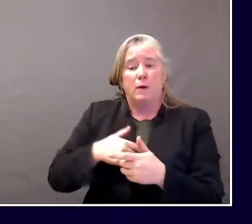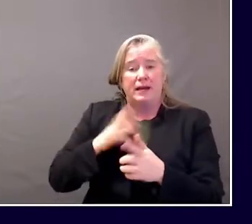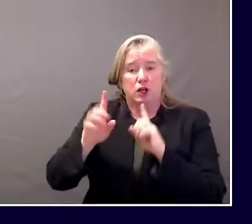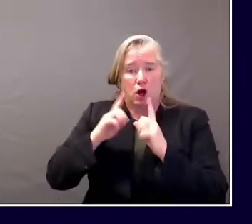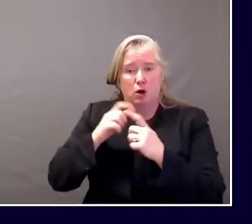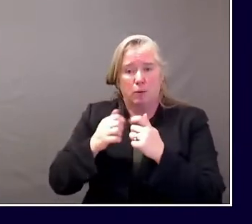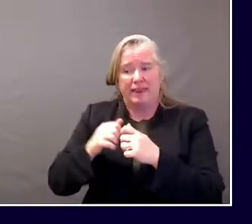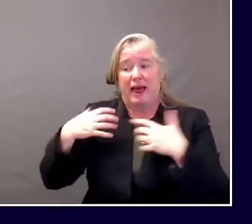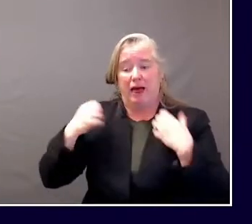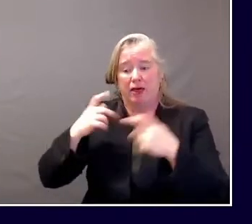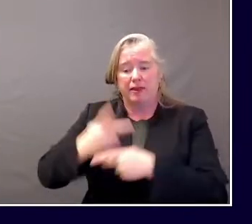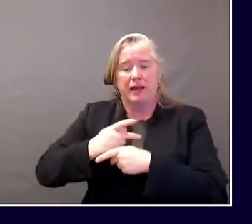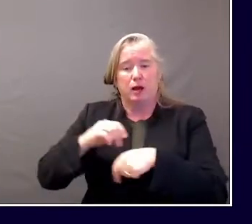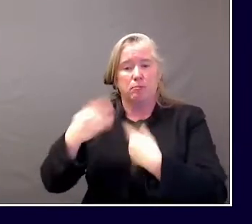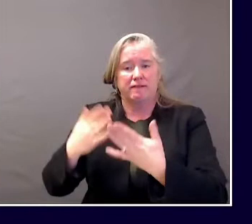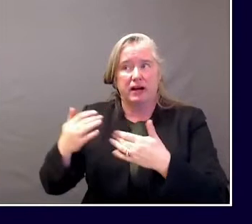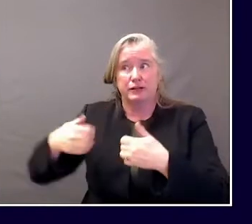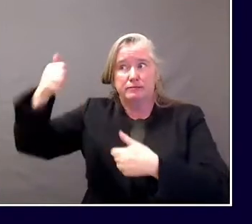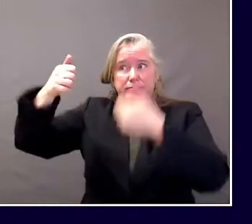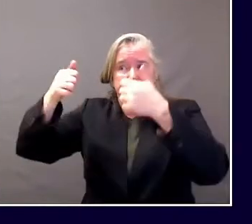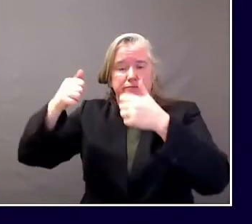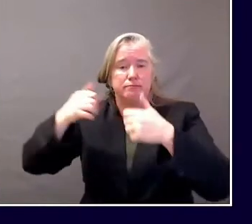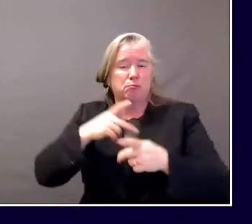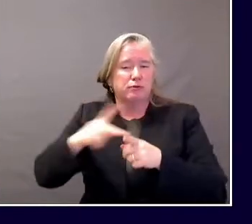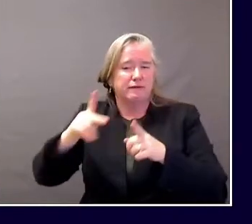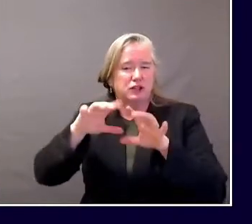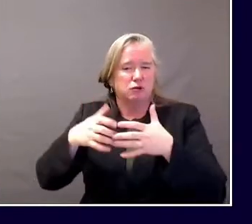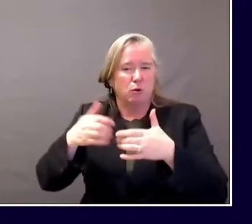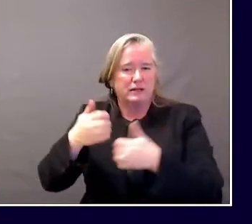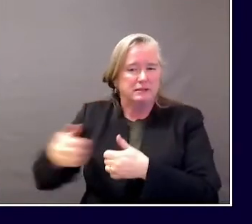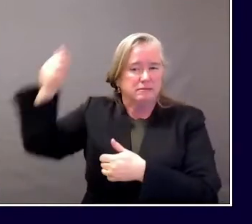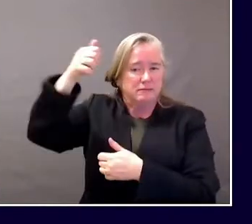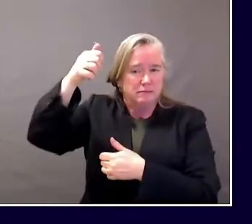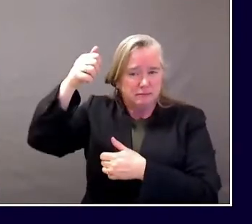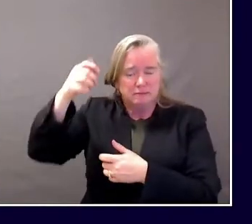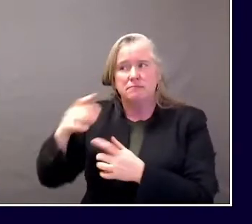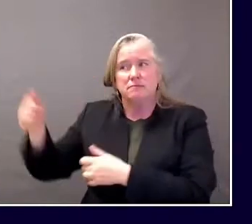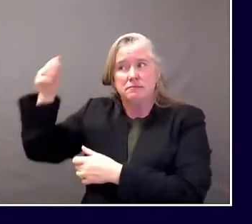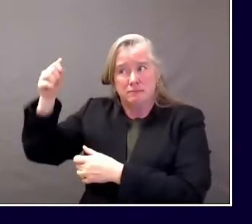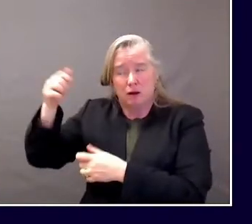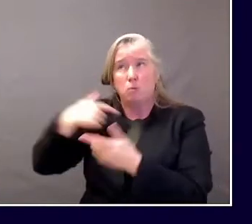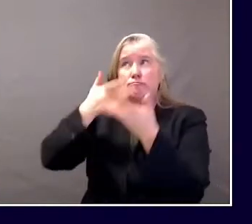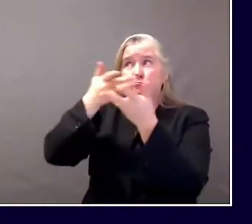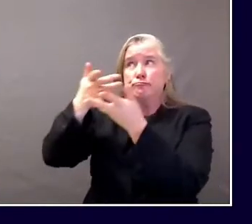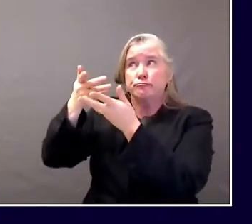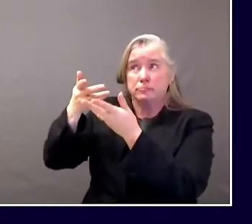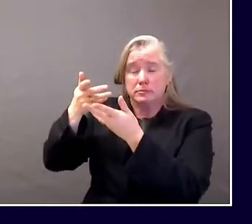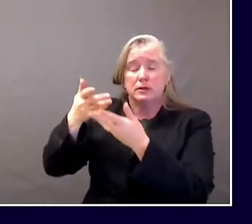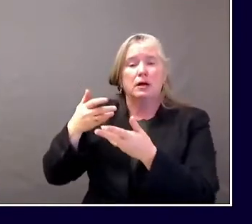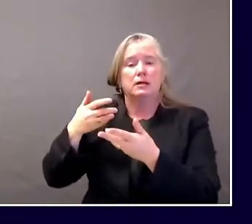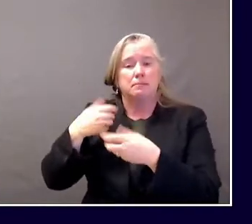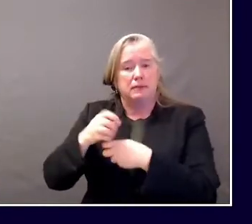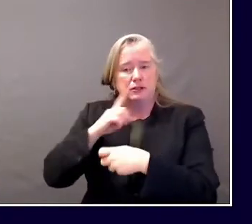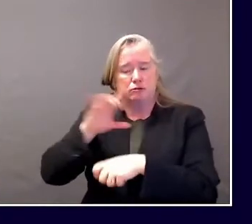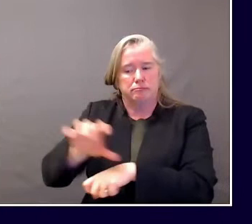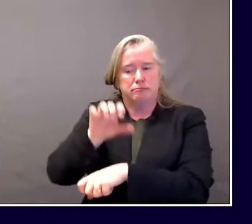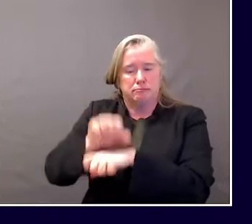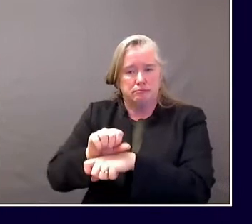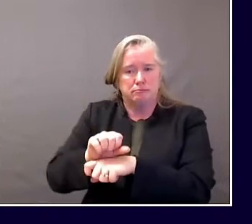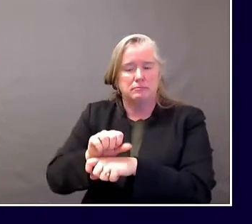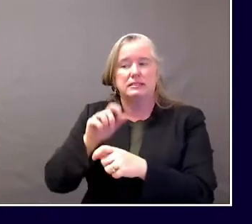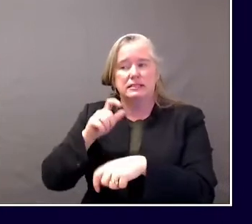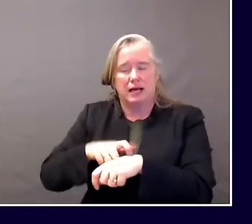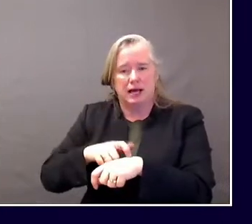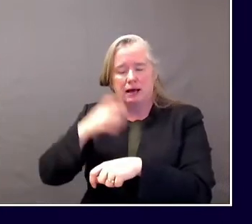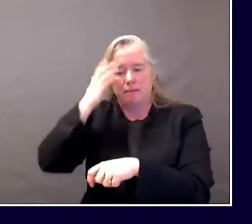providers, as well as with the sites that are willing and able to schedule them to get them vaccines, to make sure that they're talking to each other.